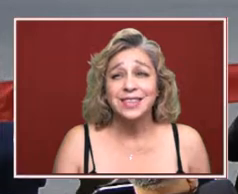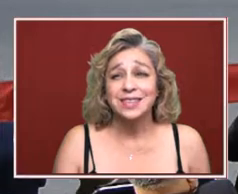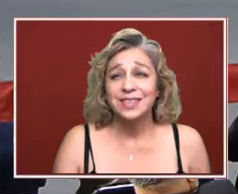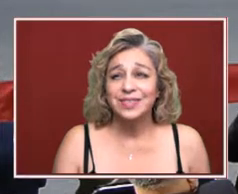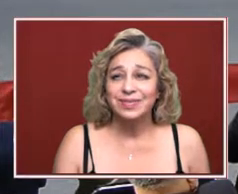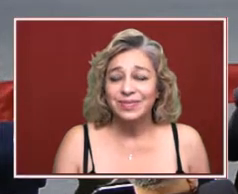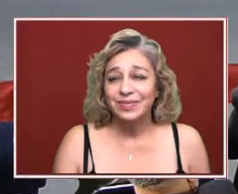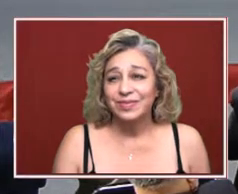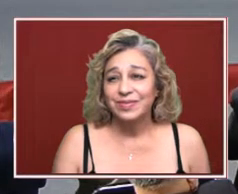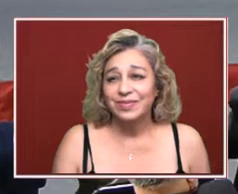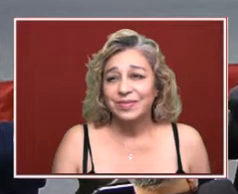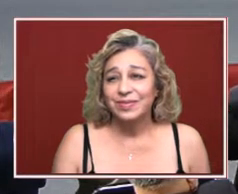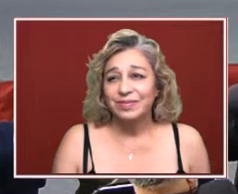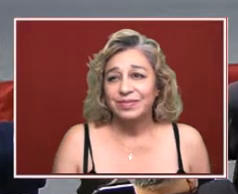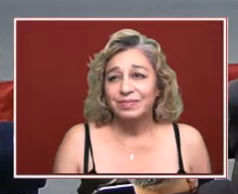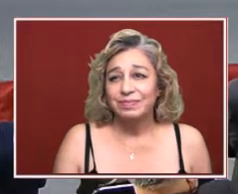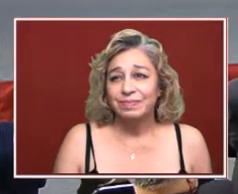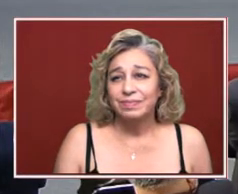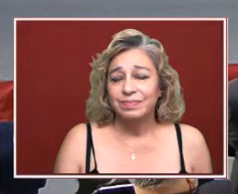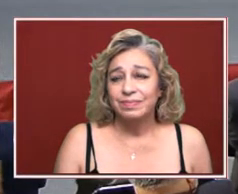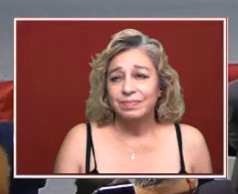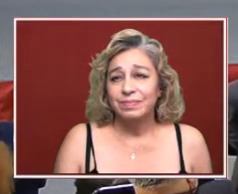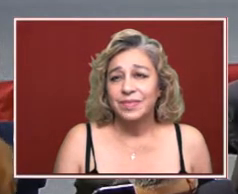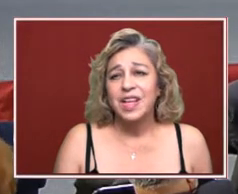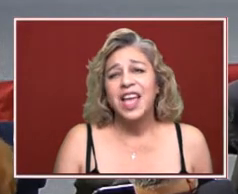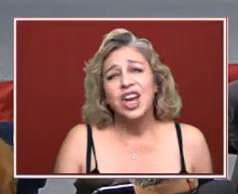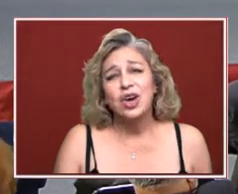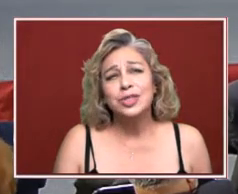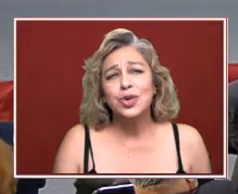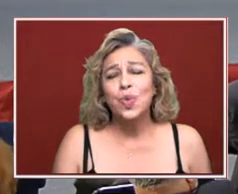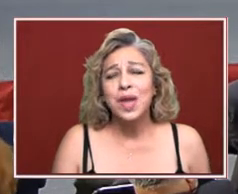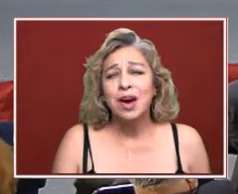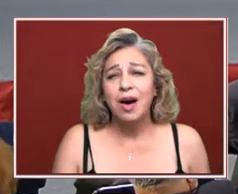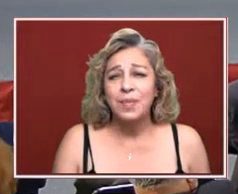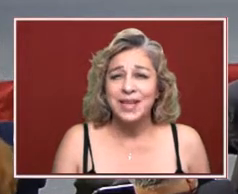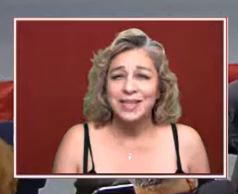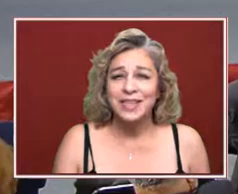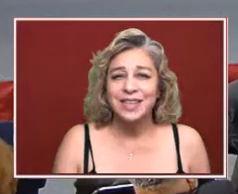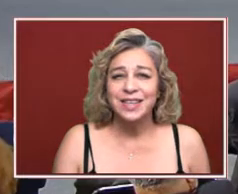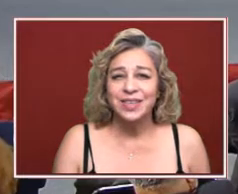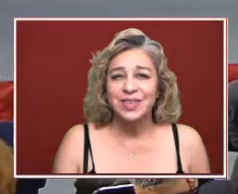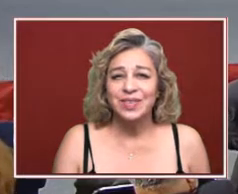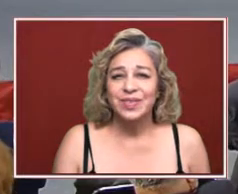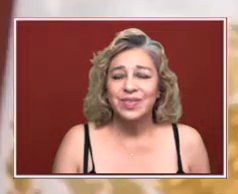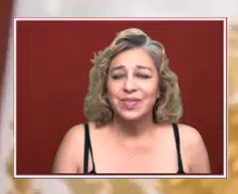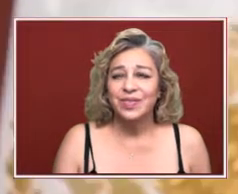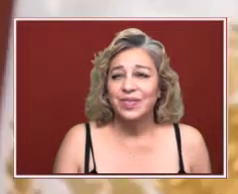has. Y también comentamos and also we commented